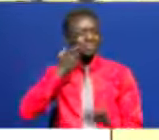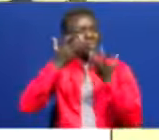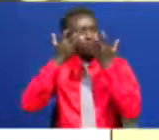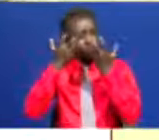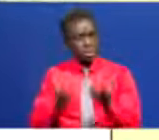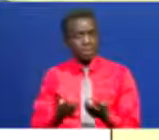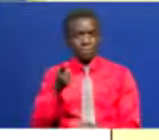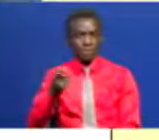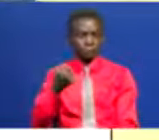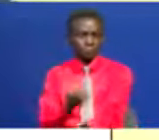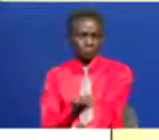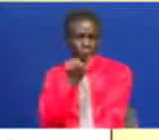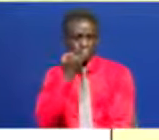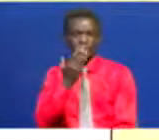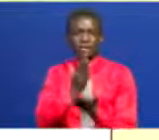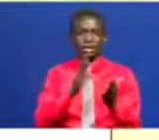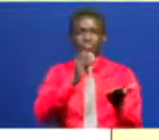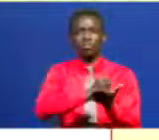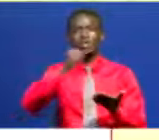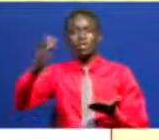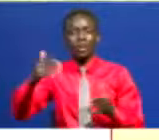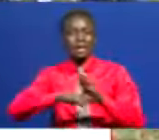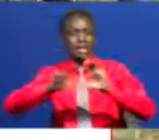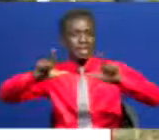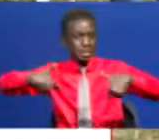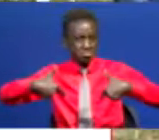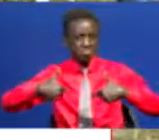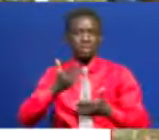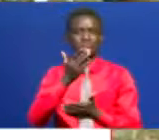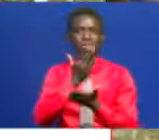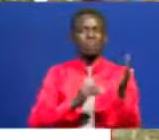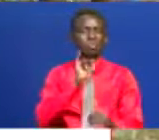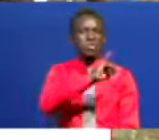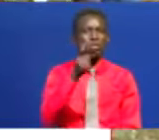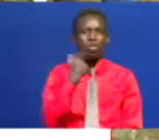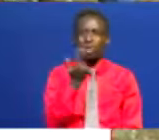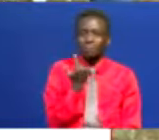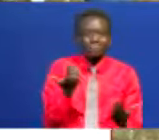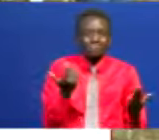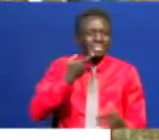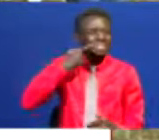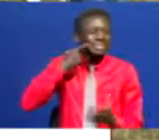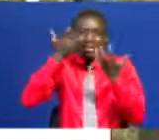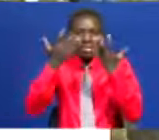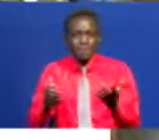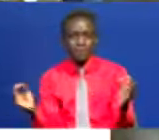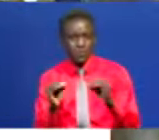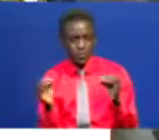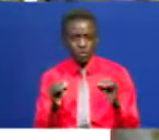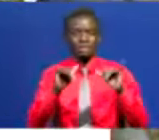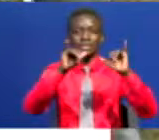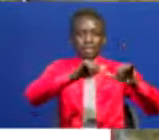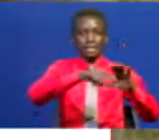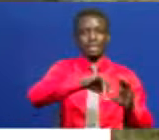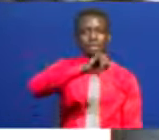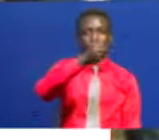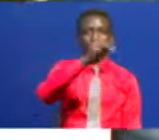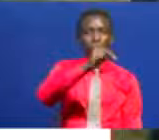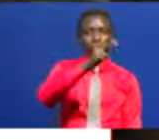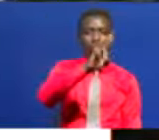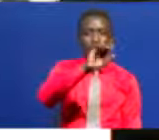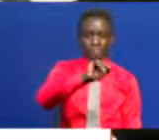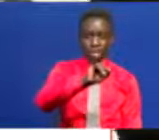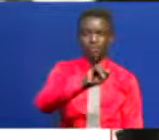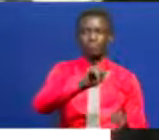a rehabilitation center in Limuru, while those with less severe cases will camp at the Jamhuri grounds for